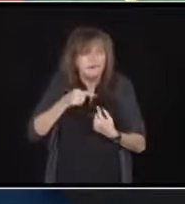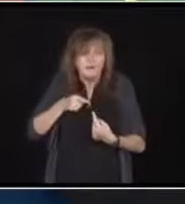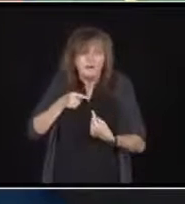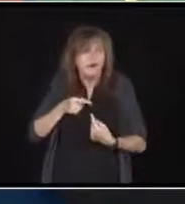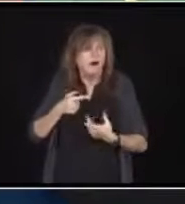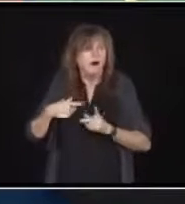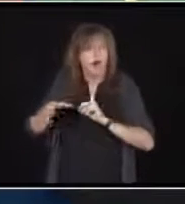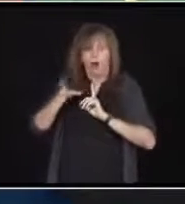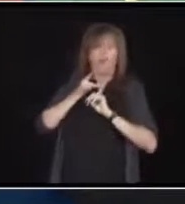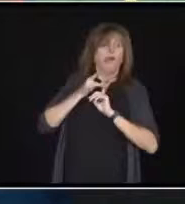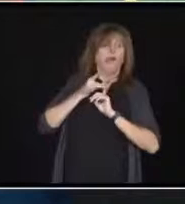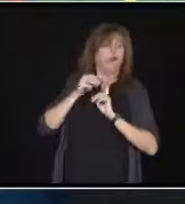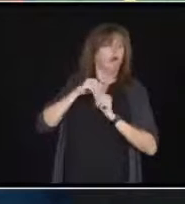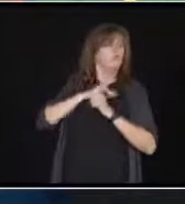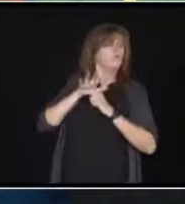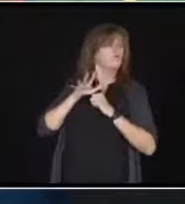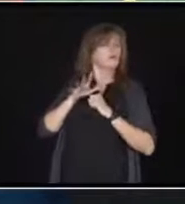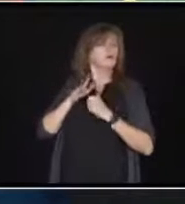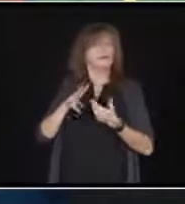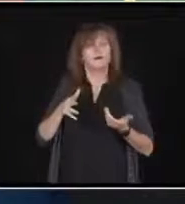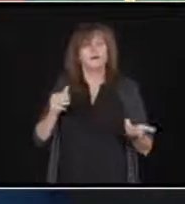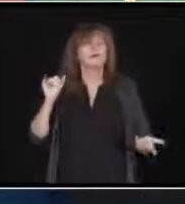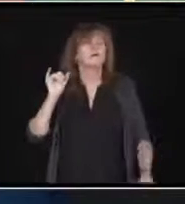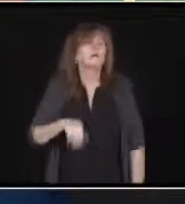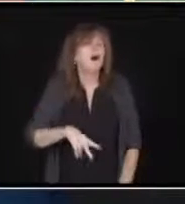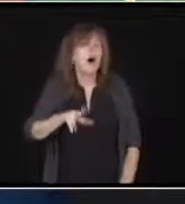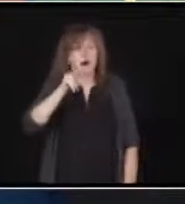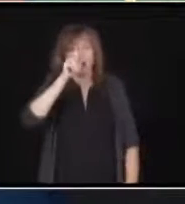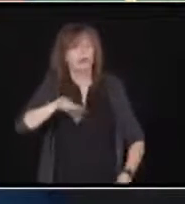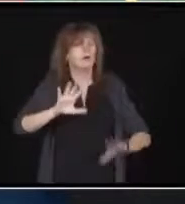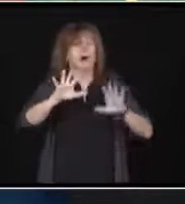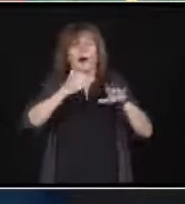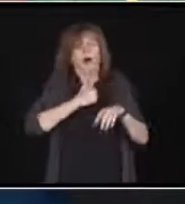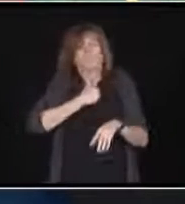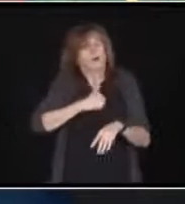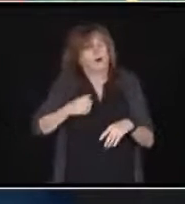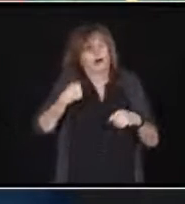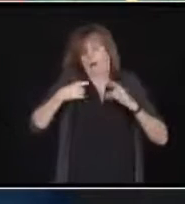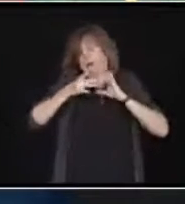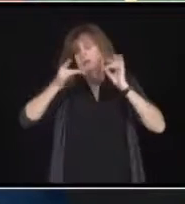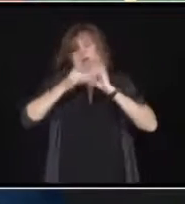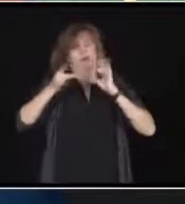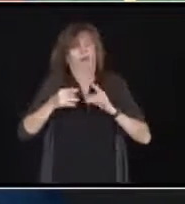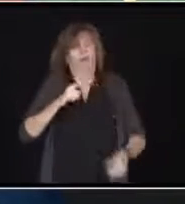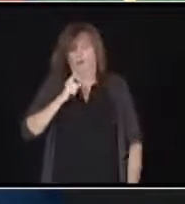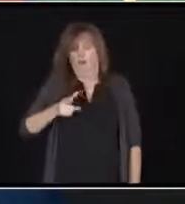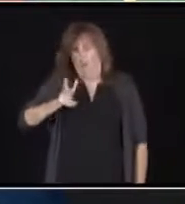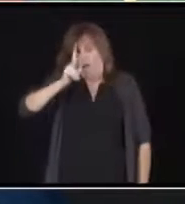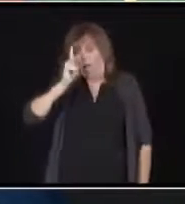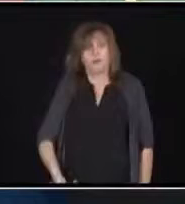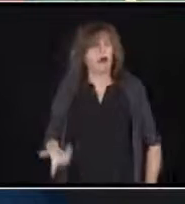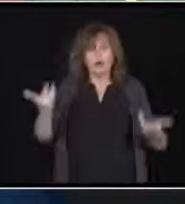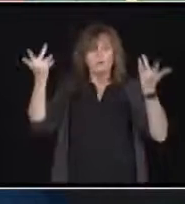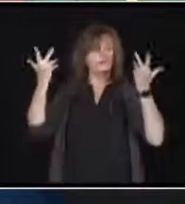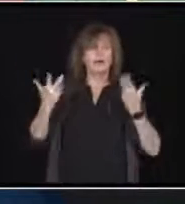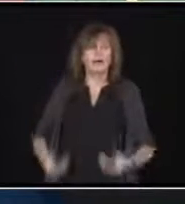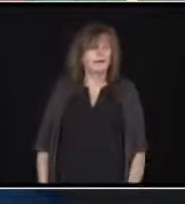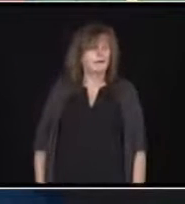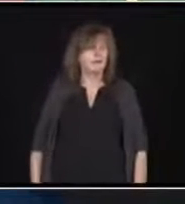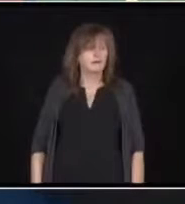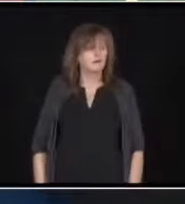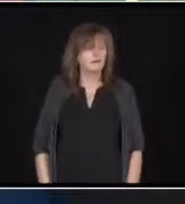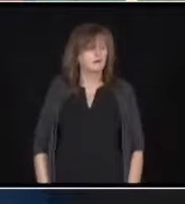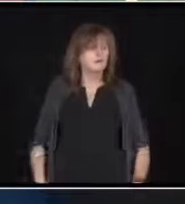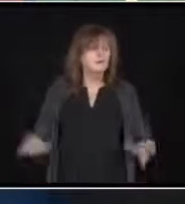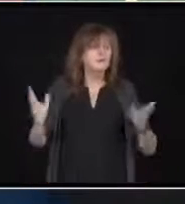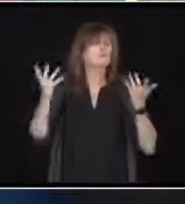is just a crappy situation. Sorry for the language. Just a lousy situation. But we're going to get through